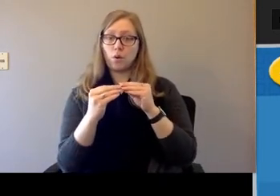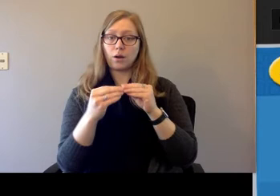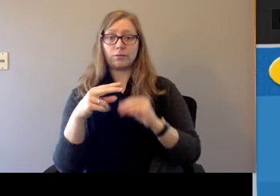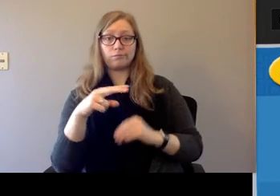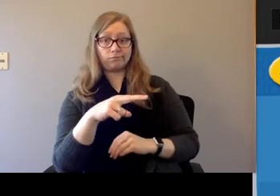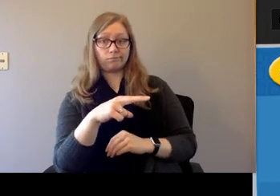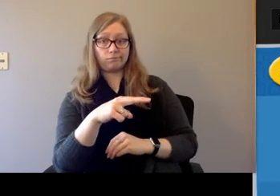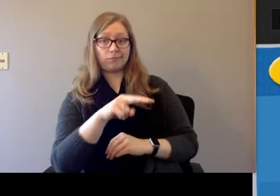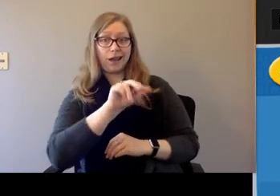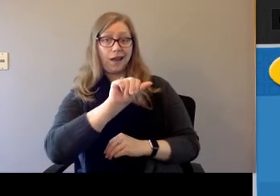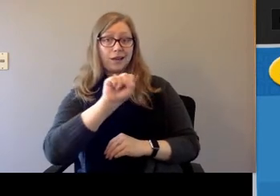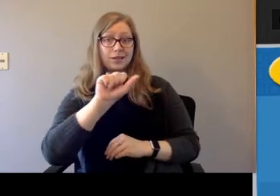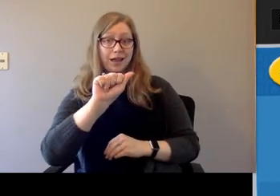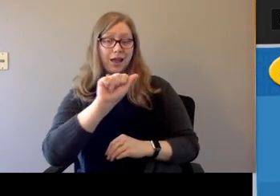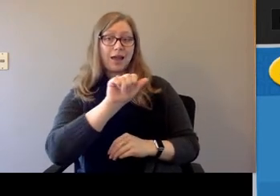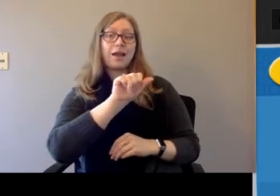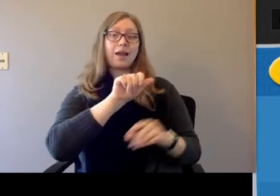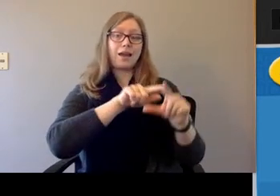angle, side.